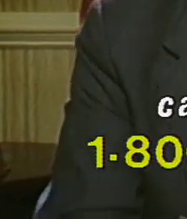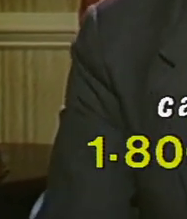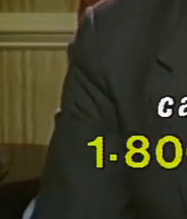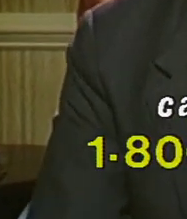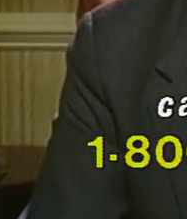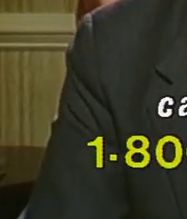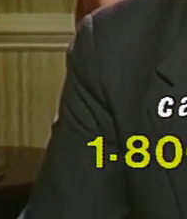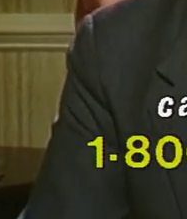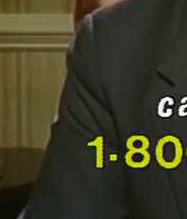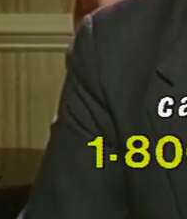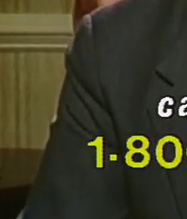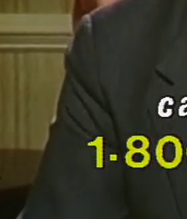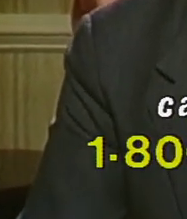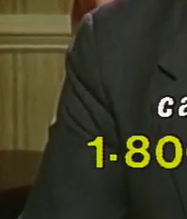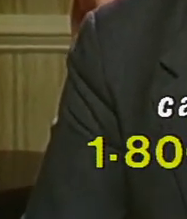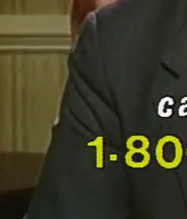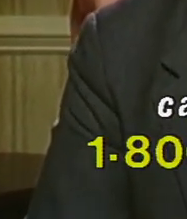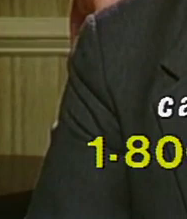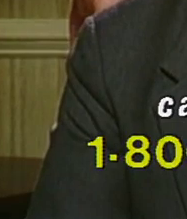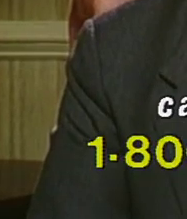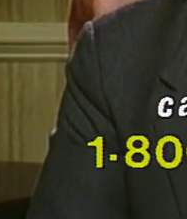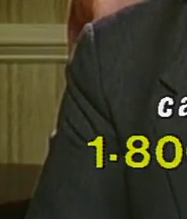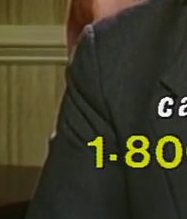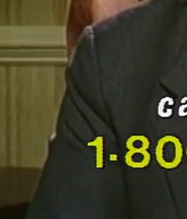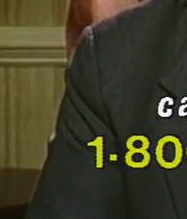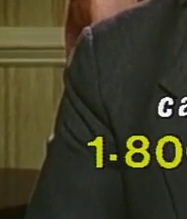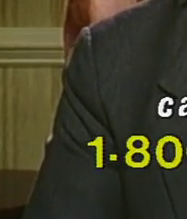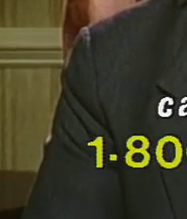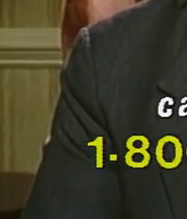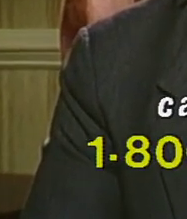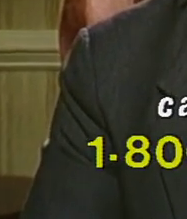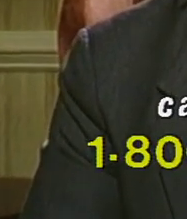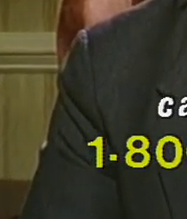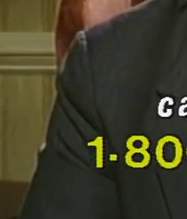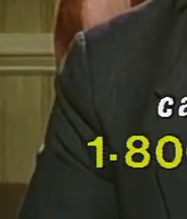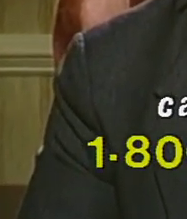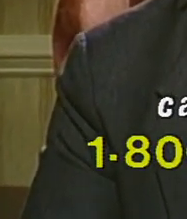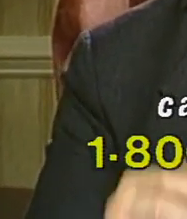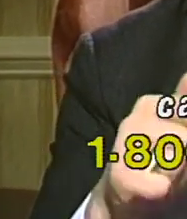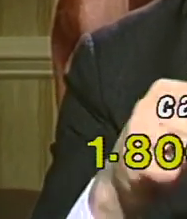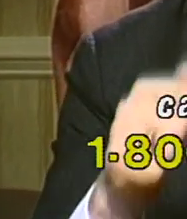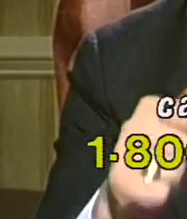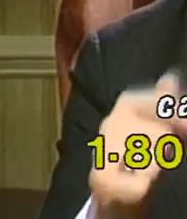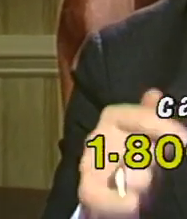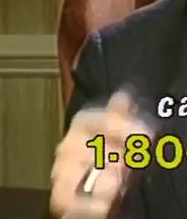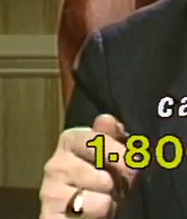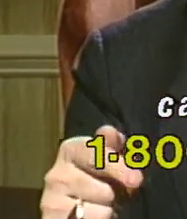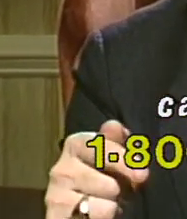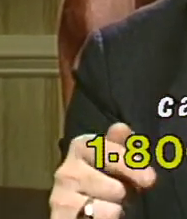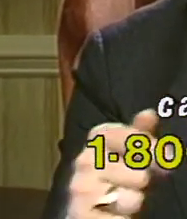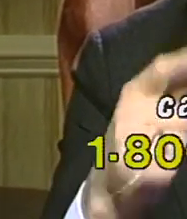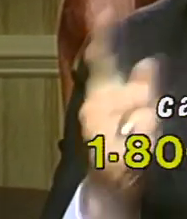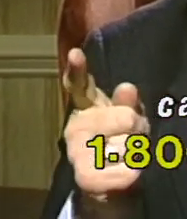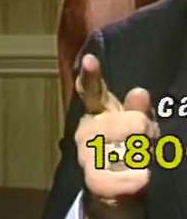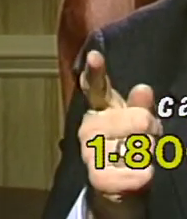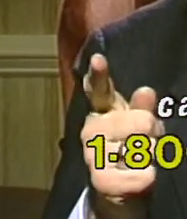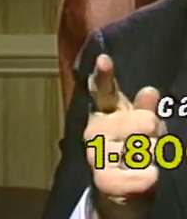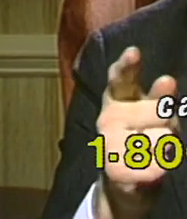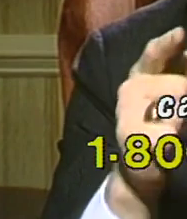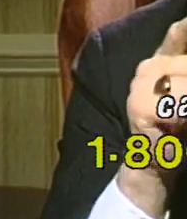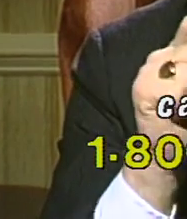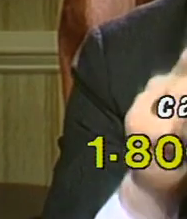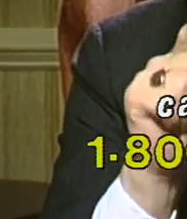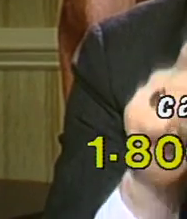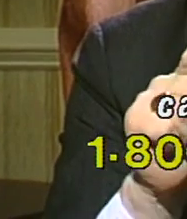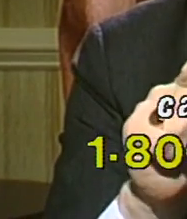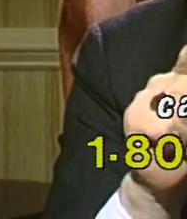call me before noon on Monday, I'm talking about Monday, March 28th, just hours from now. If